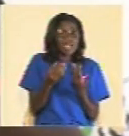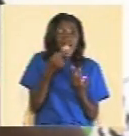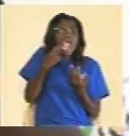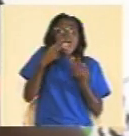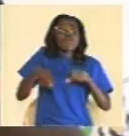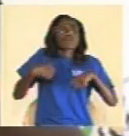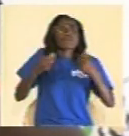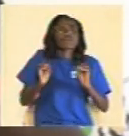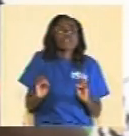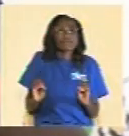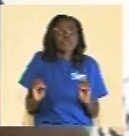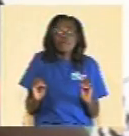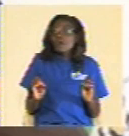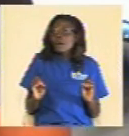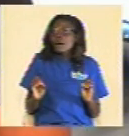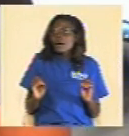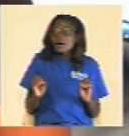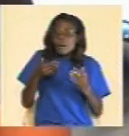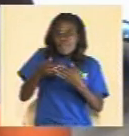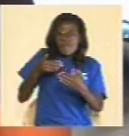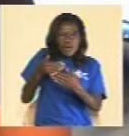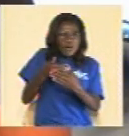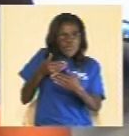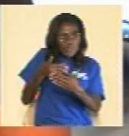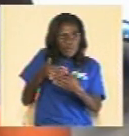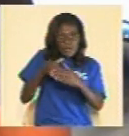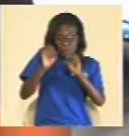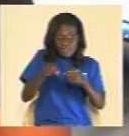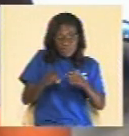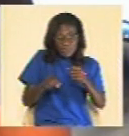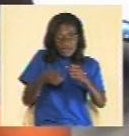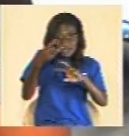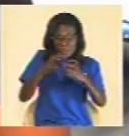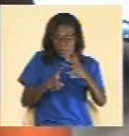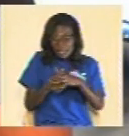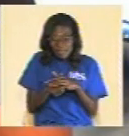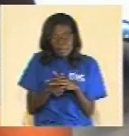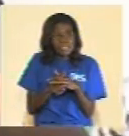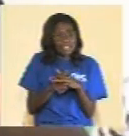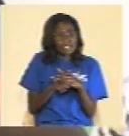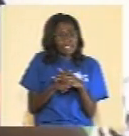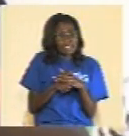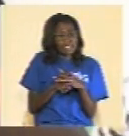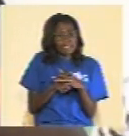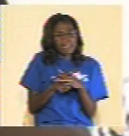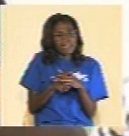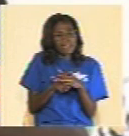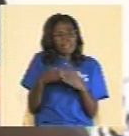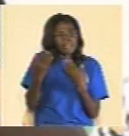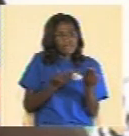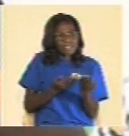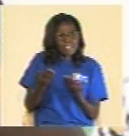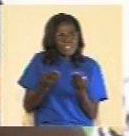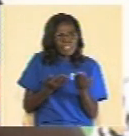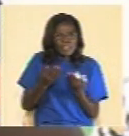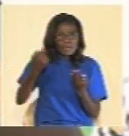don't pick up leprosy at the early stage, it may cause disability. So what are the services made